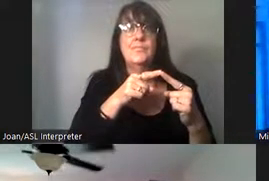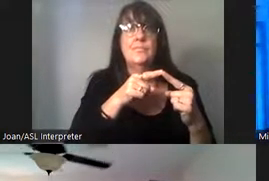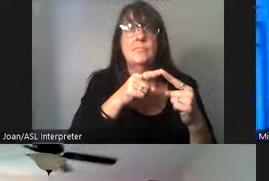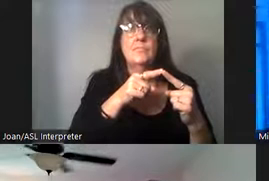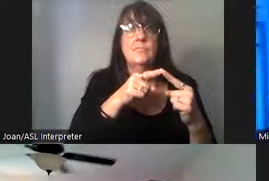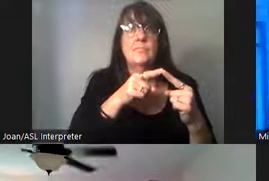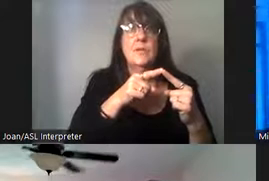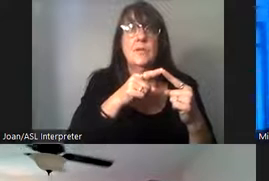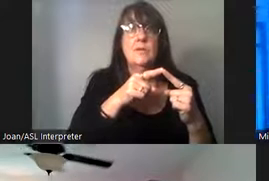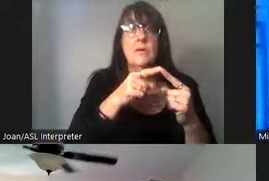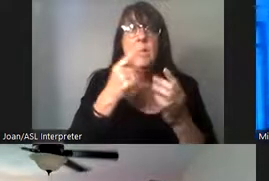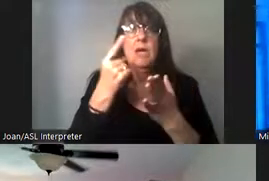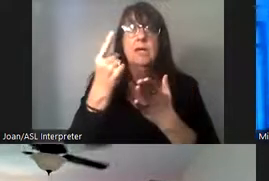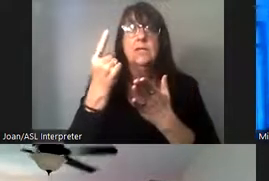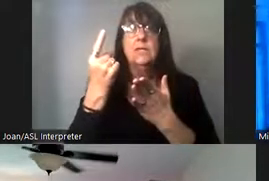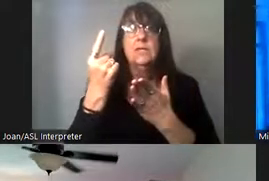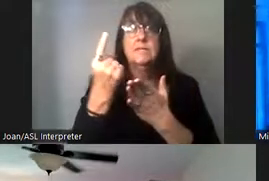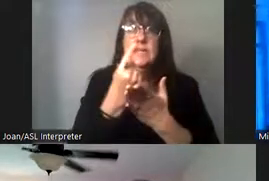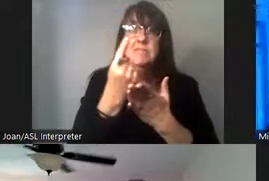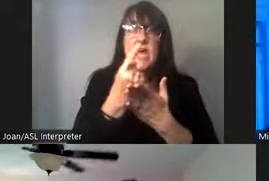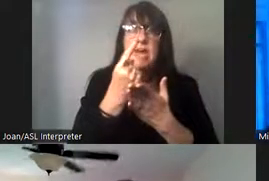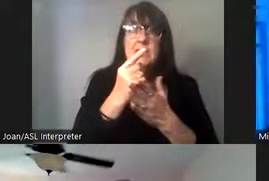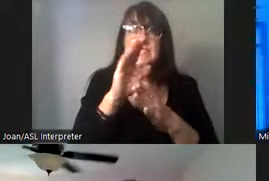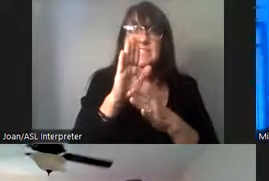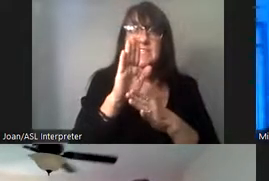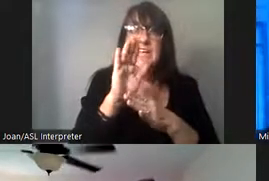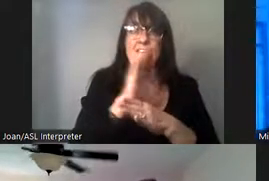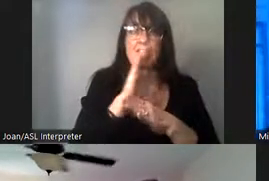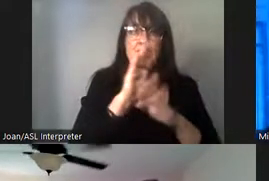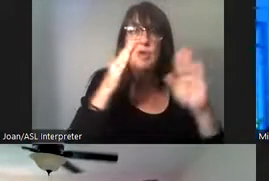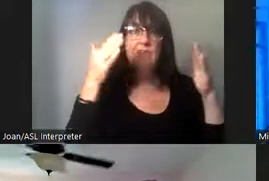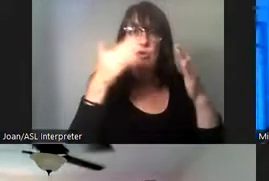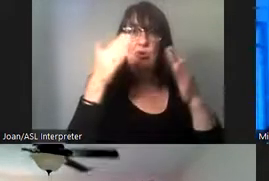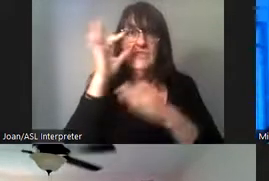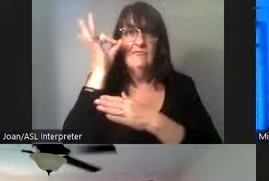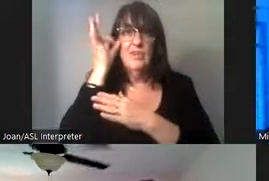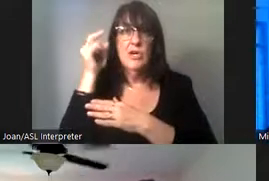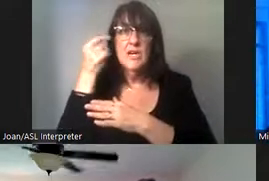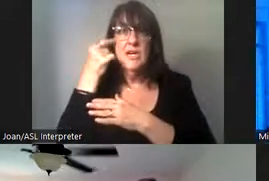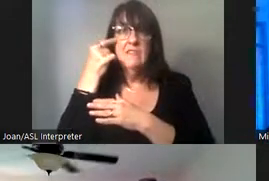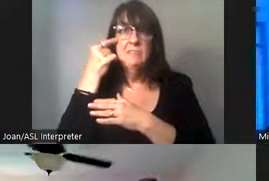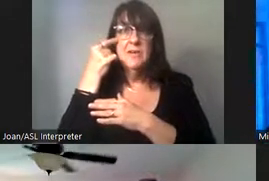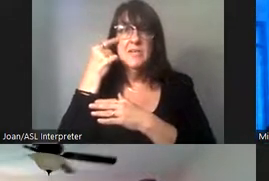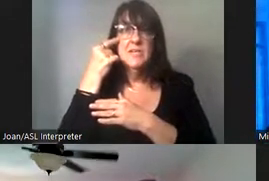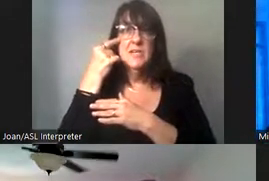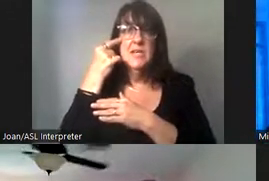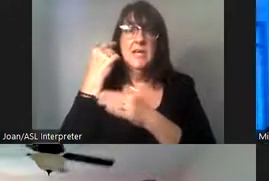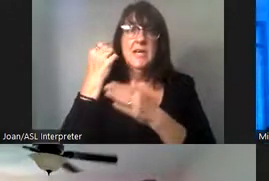what sometimes is thought of as industry relations, we have a huge focus in the federal government about making sure that we are